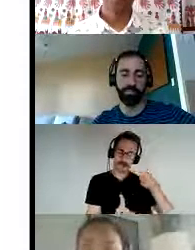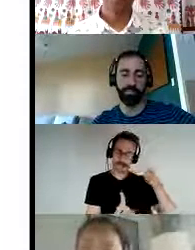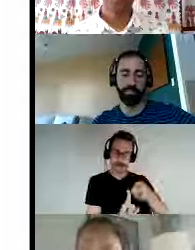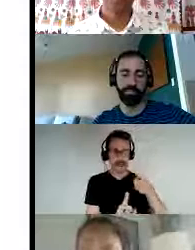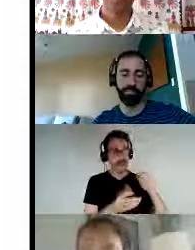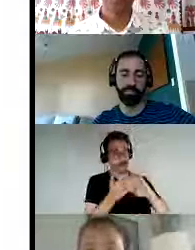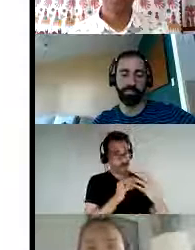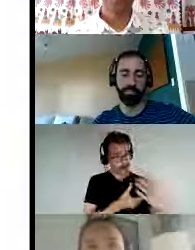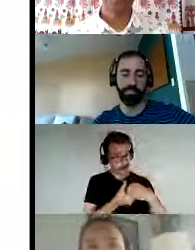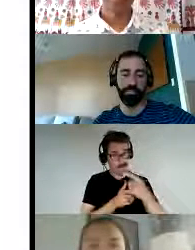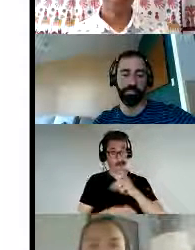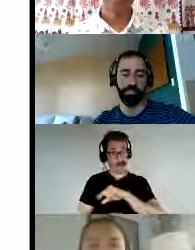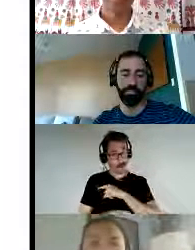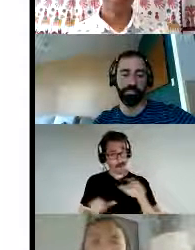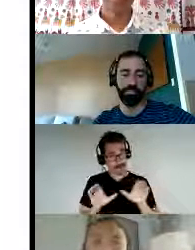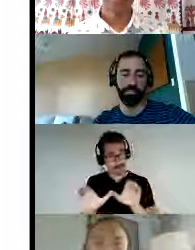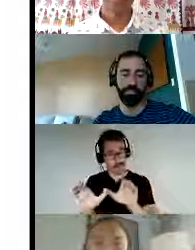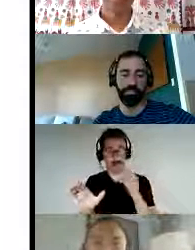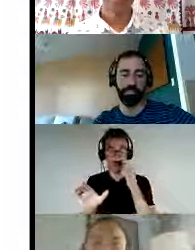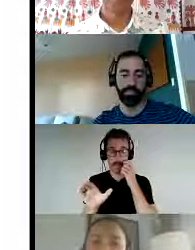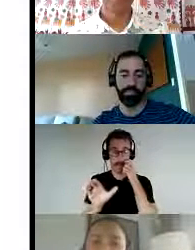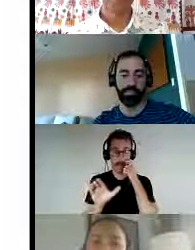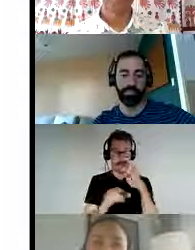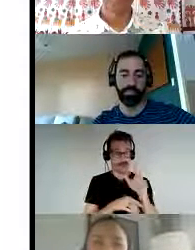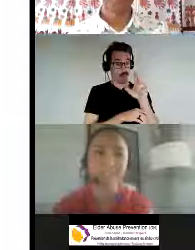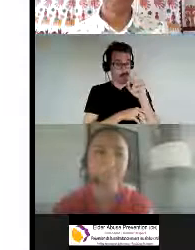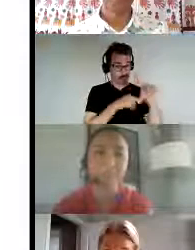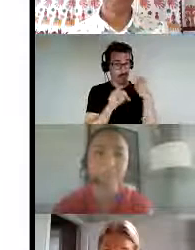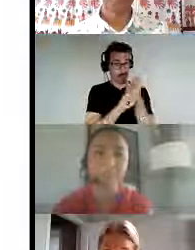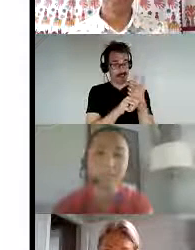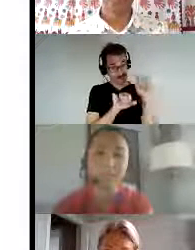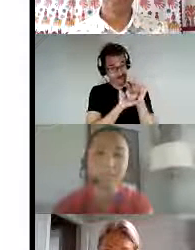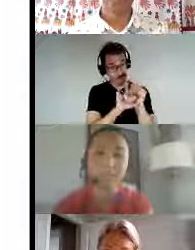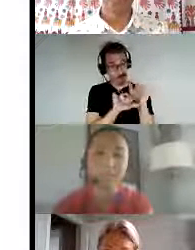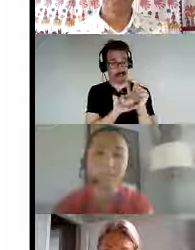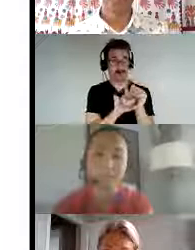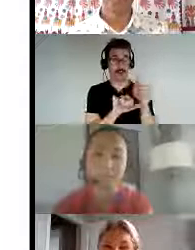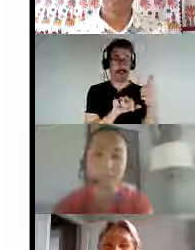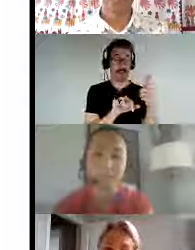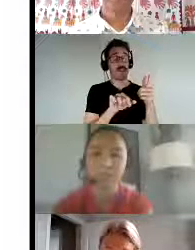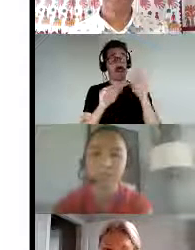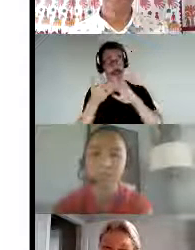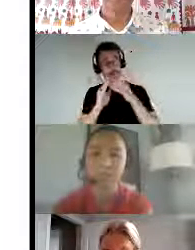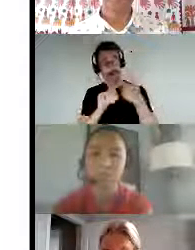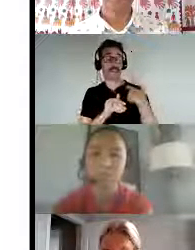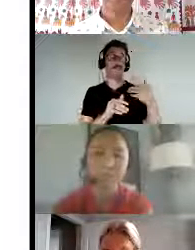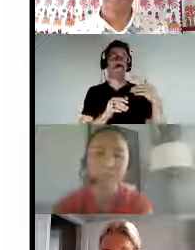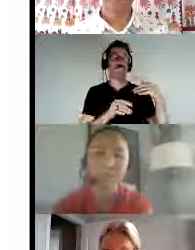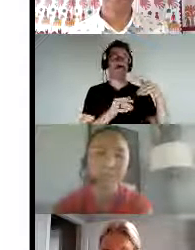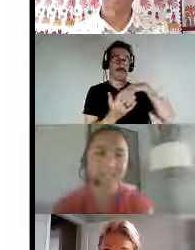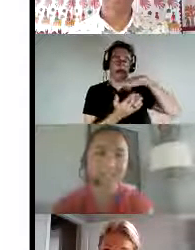and Performance. He has more than 30 years of experience in community and social justice. You